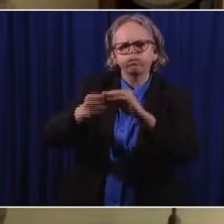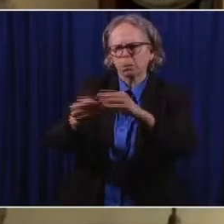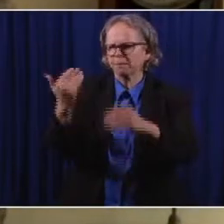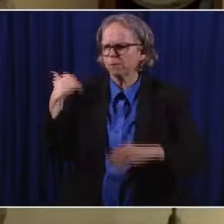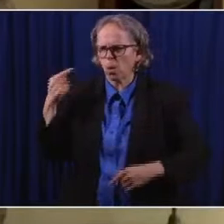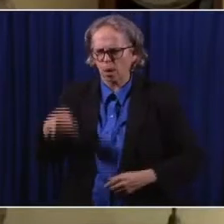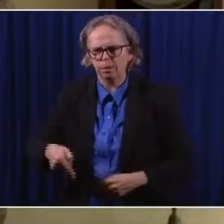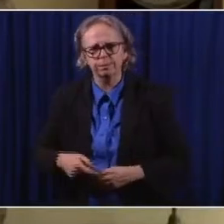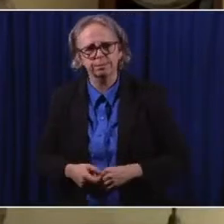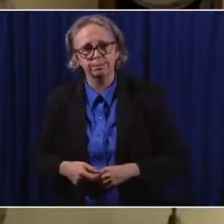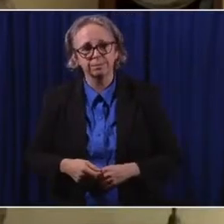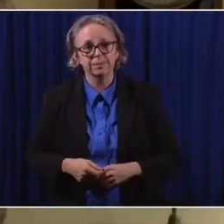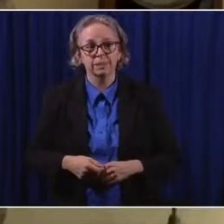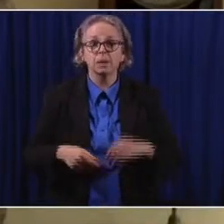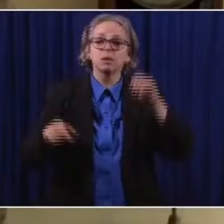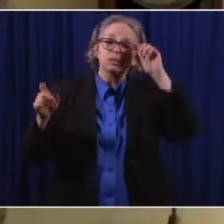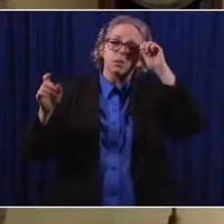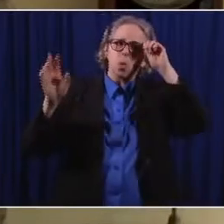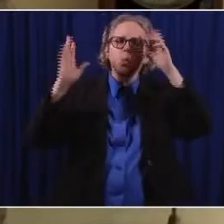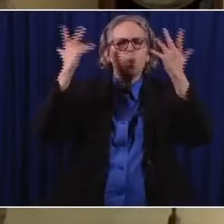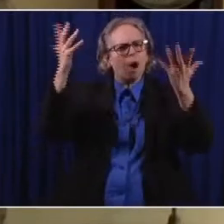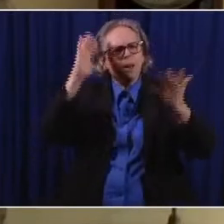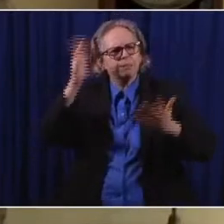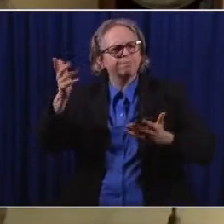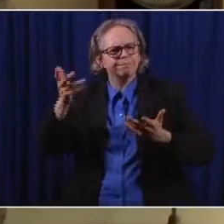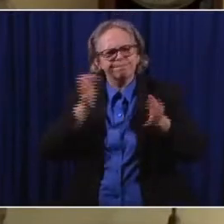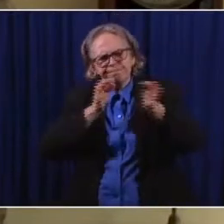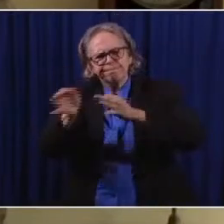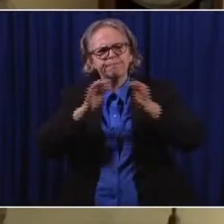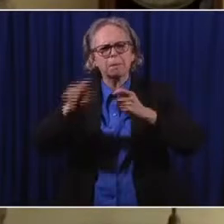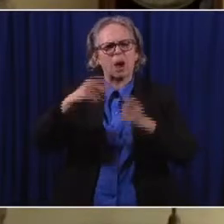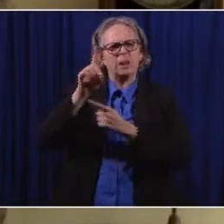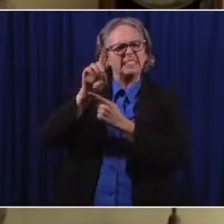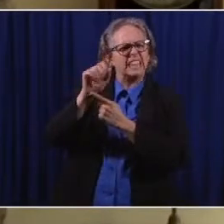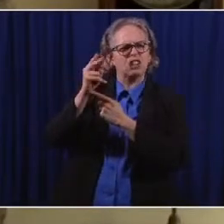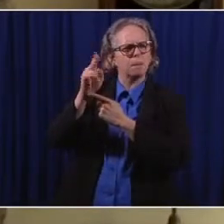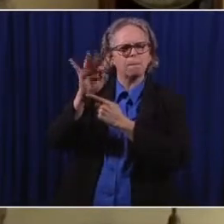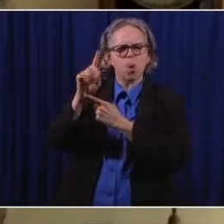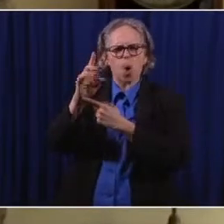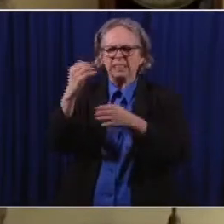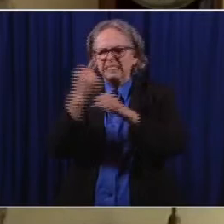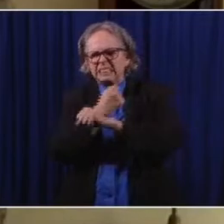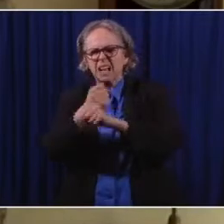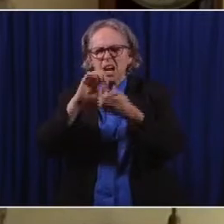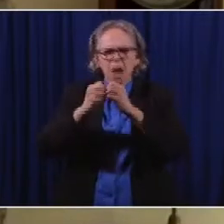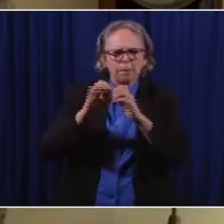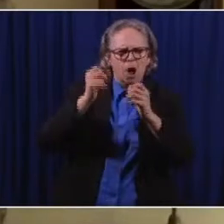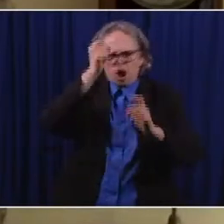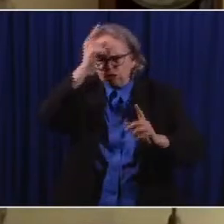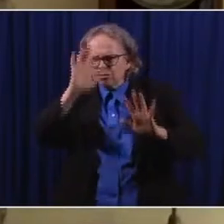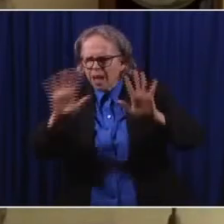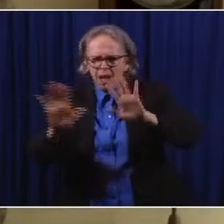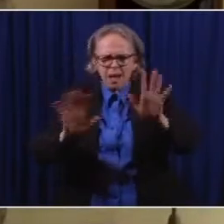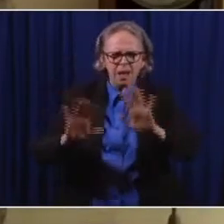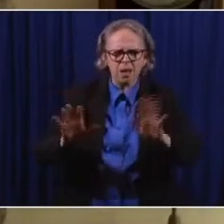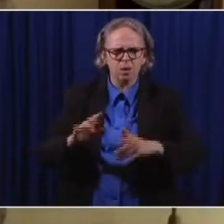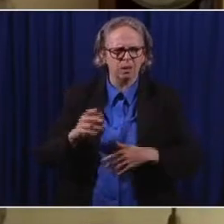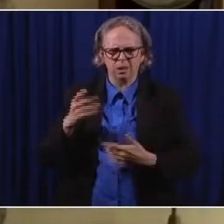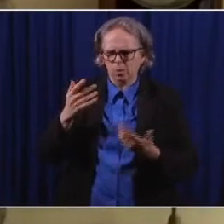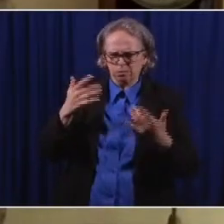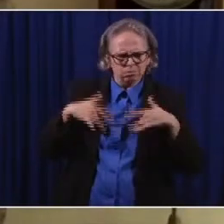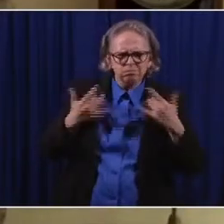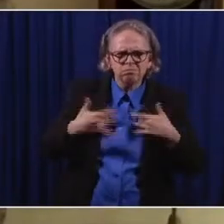but she will kind of, I've asked her to take a look at the statistics and kind of report what she's seeing on there. But